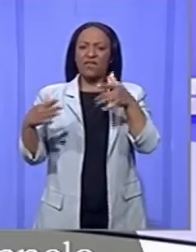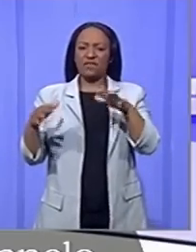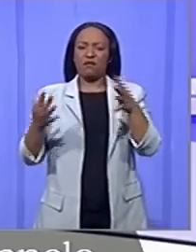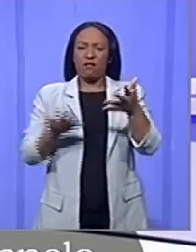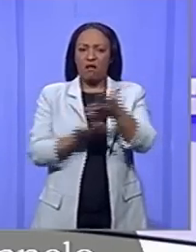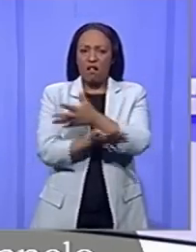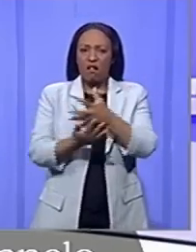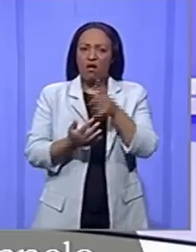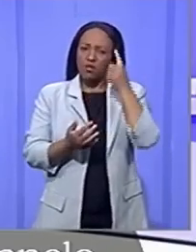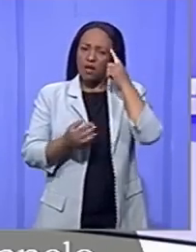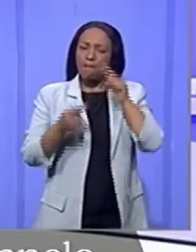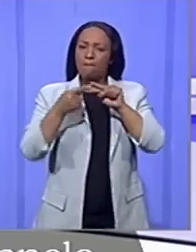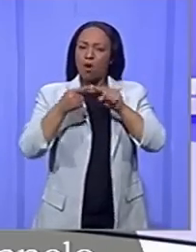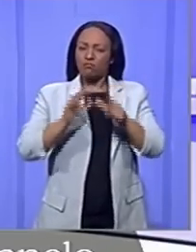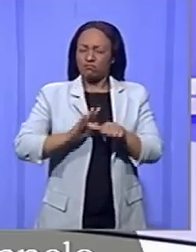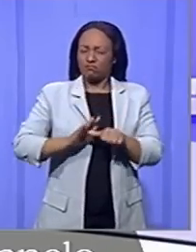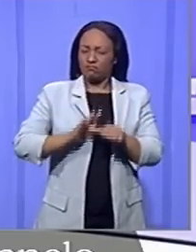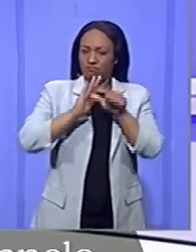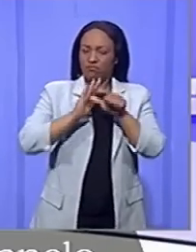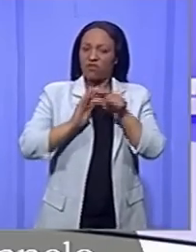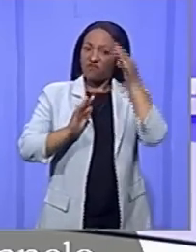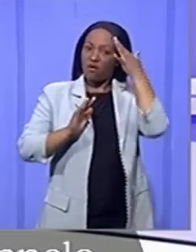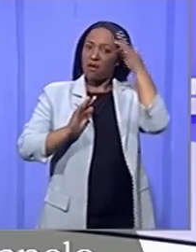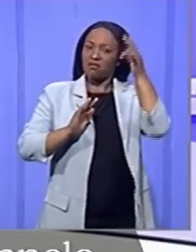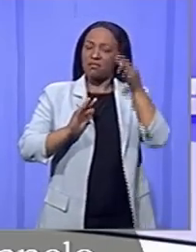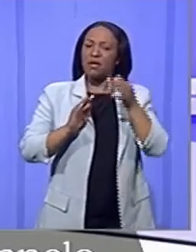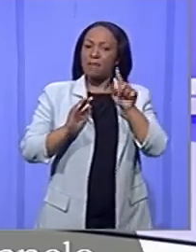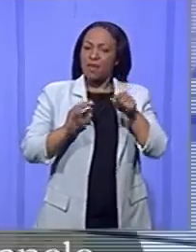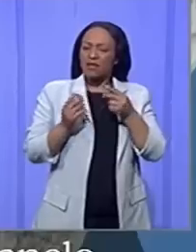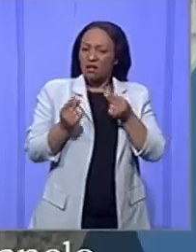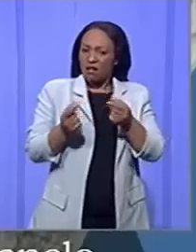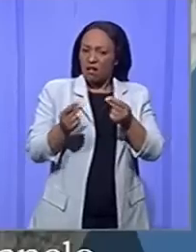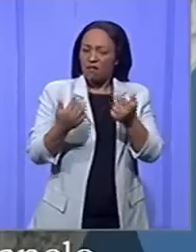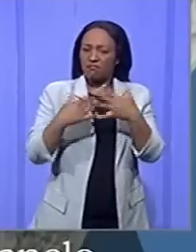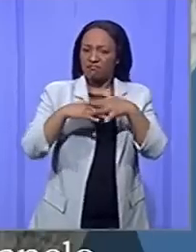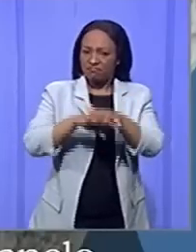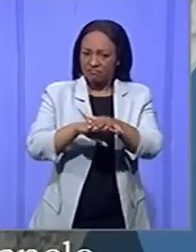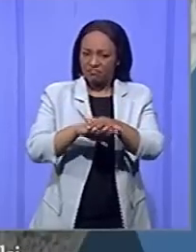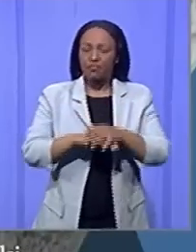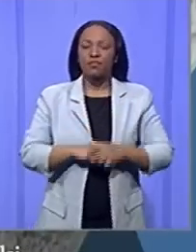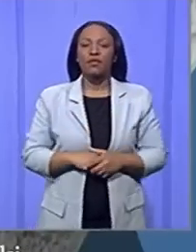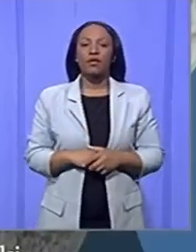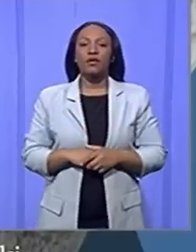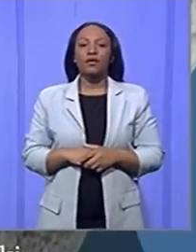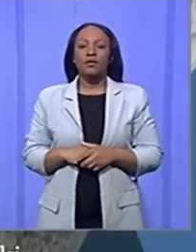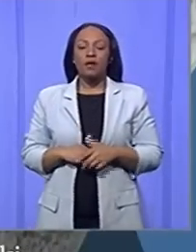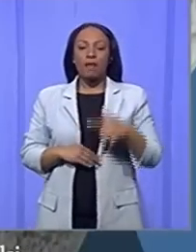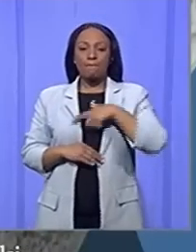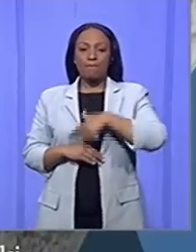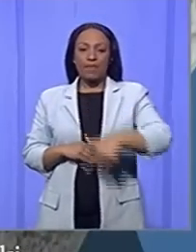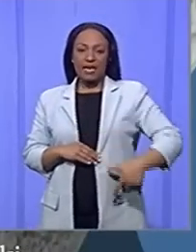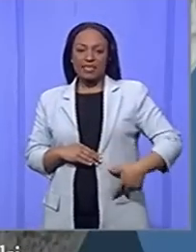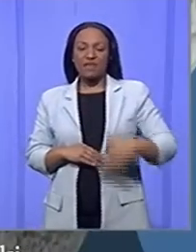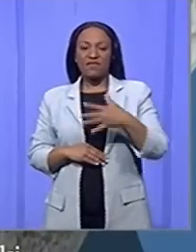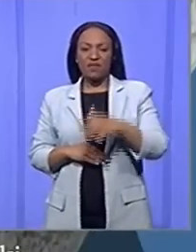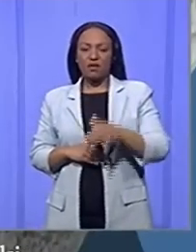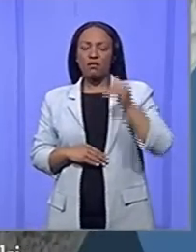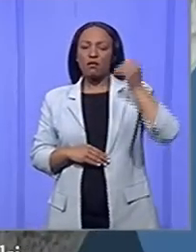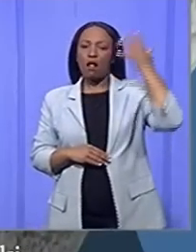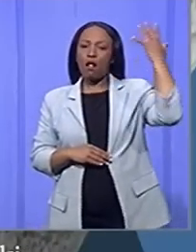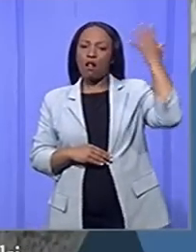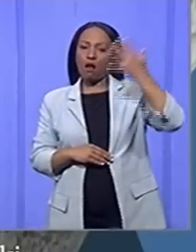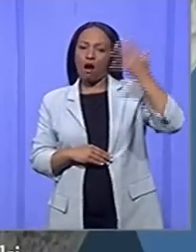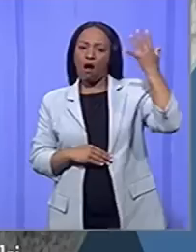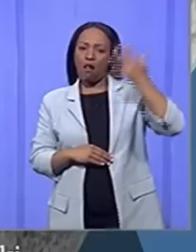ho di nkela bohato ka pele ka potlako? Mopresidente o ila saisa dintlha tse tharo tse ileng hore di